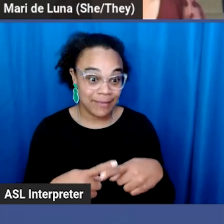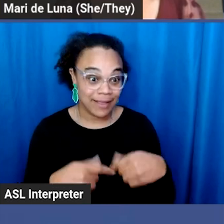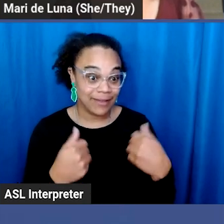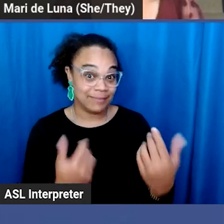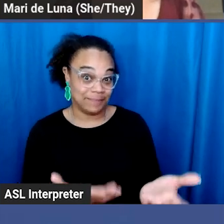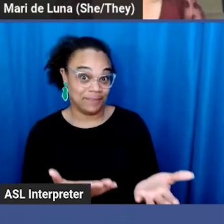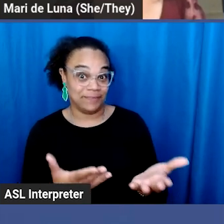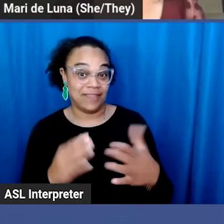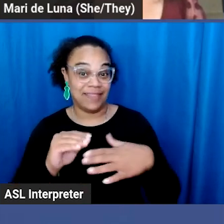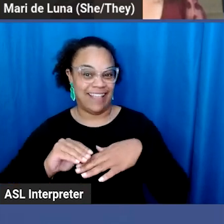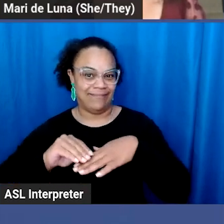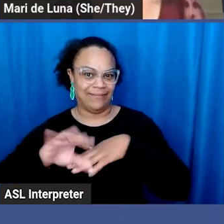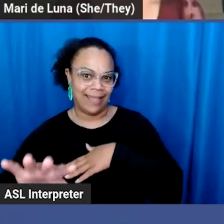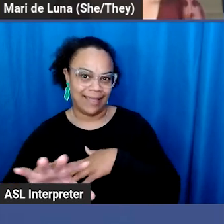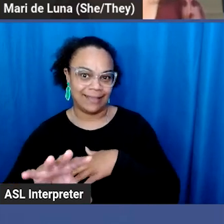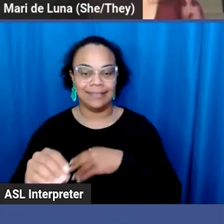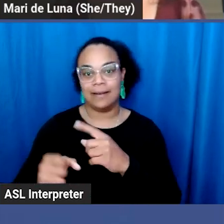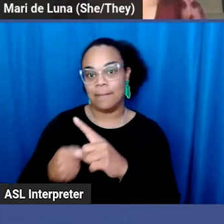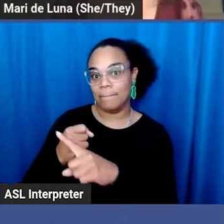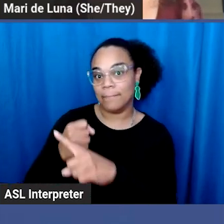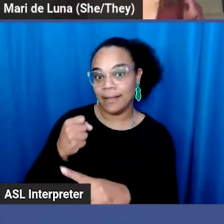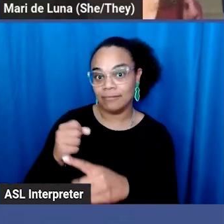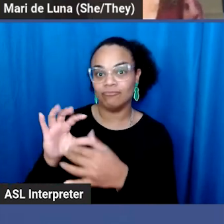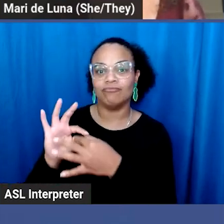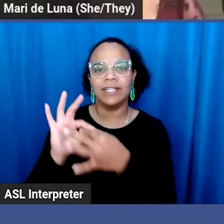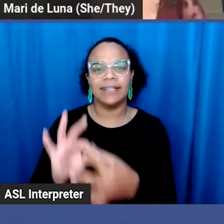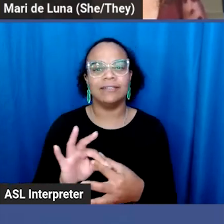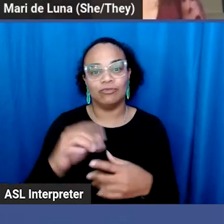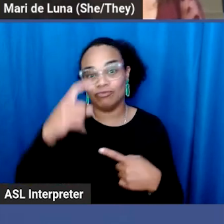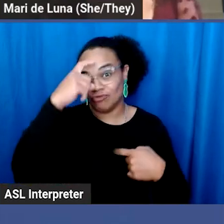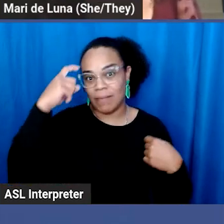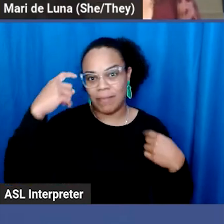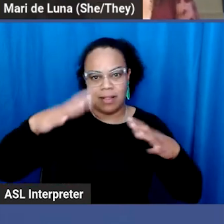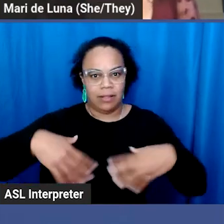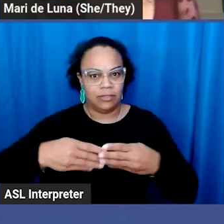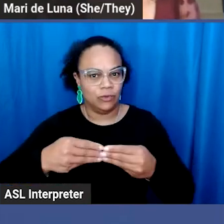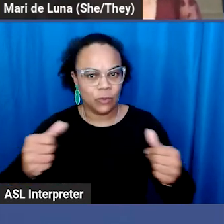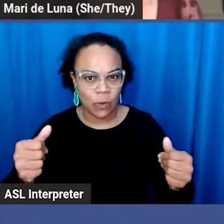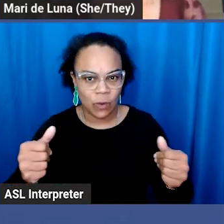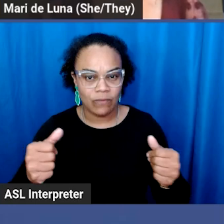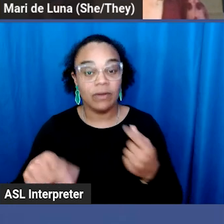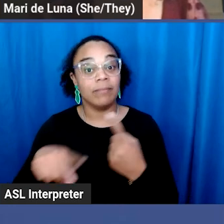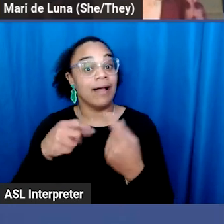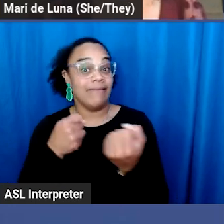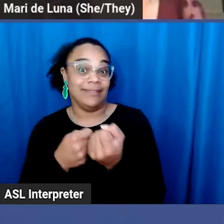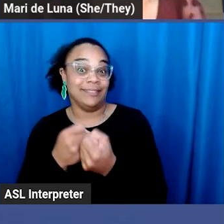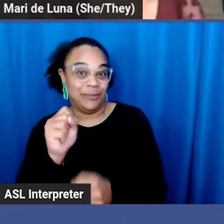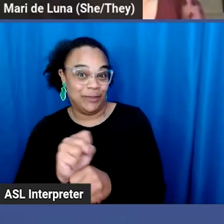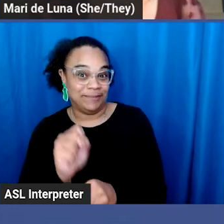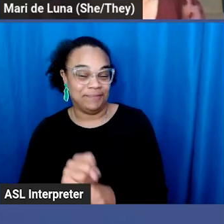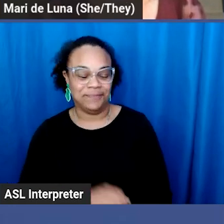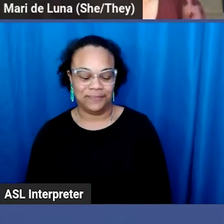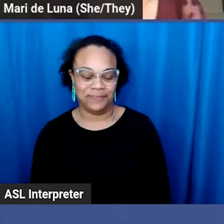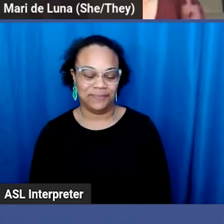the effects and the impact of unresolved trauma in advocacy work.